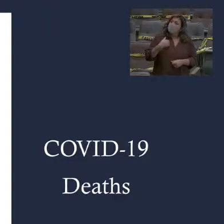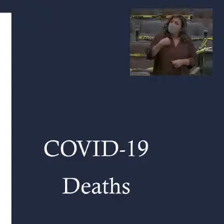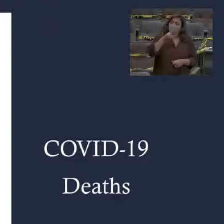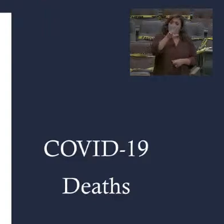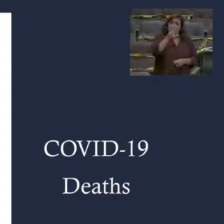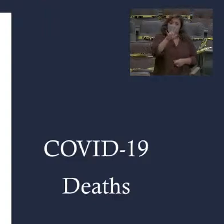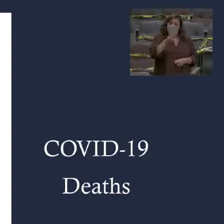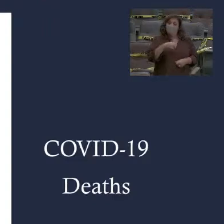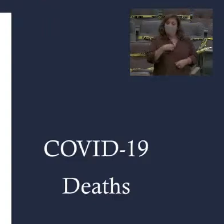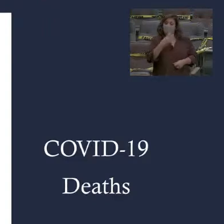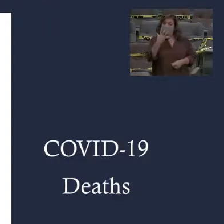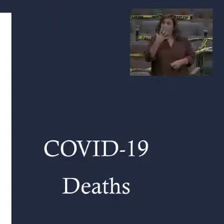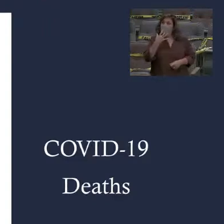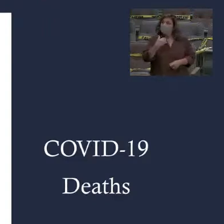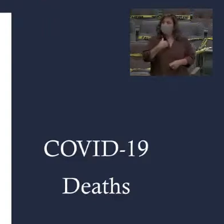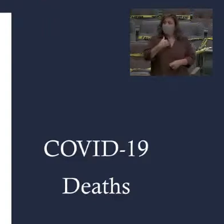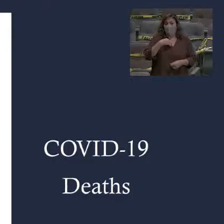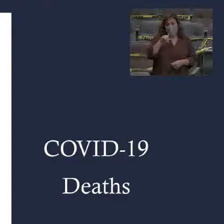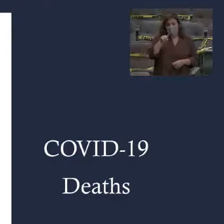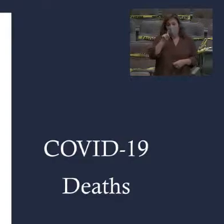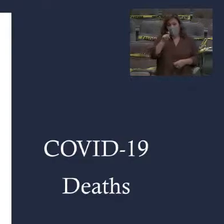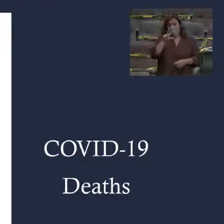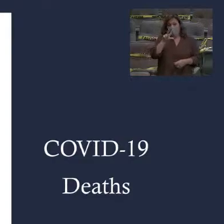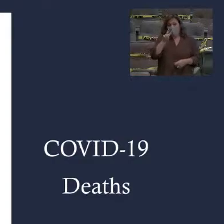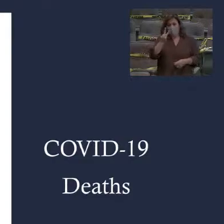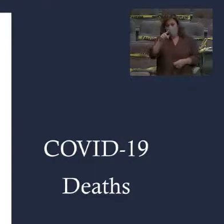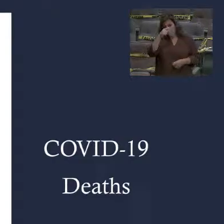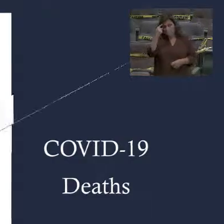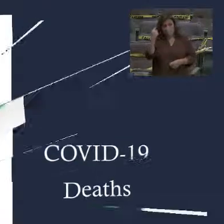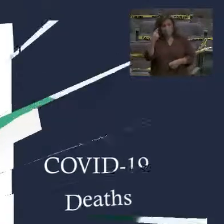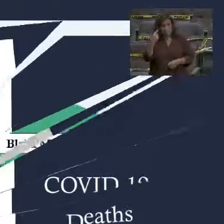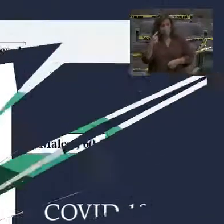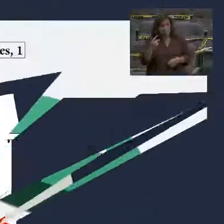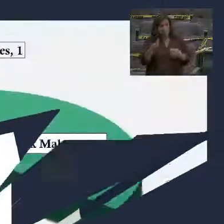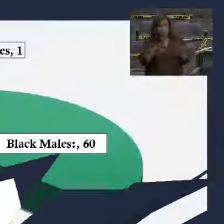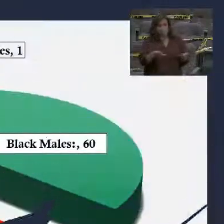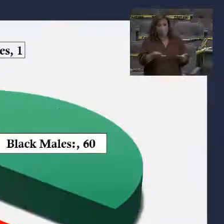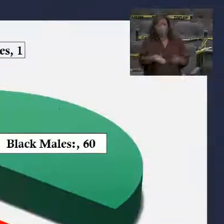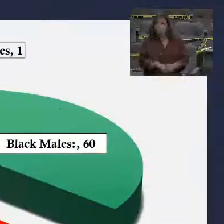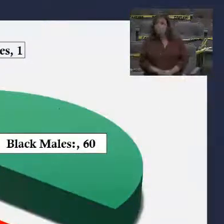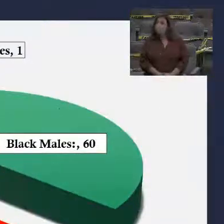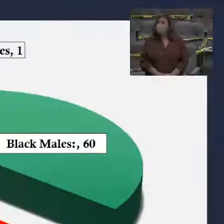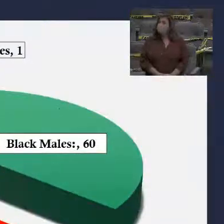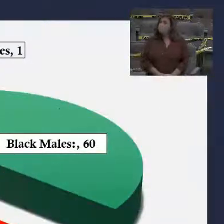34 whites, we have 132 blacks.